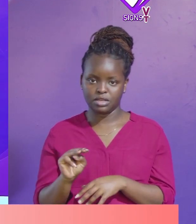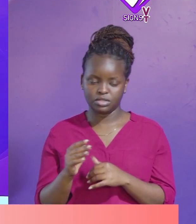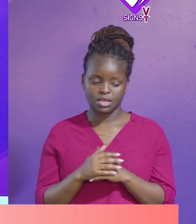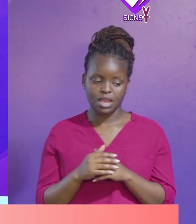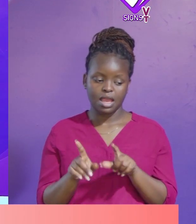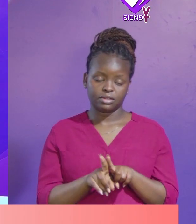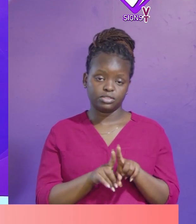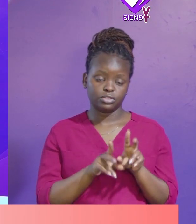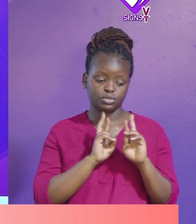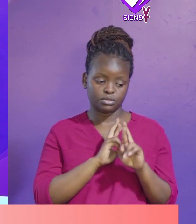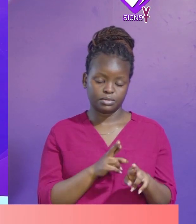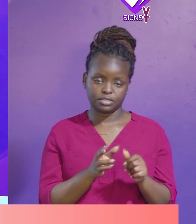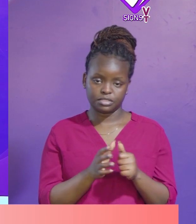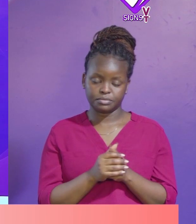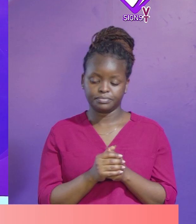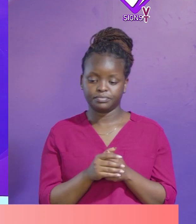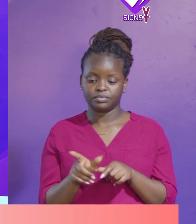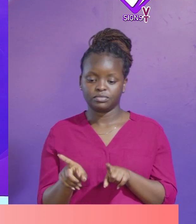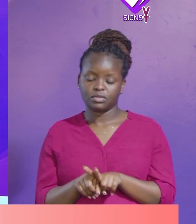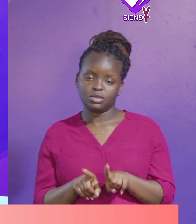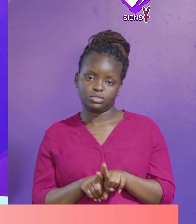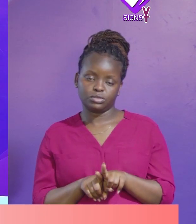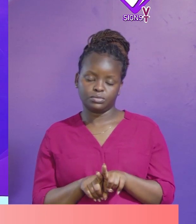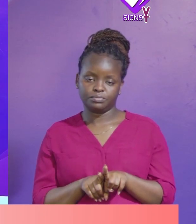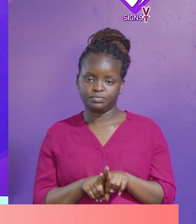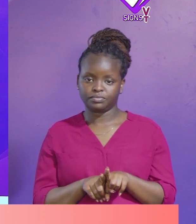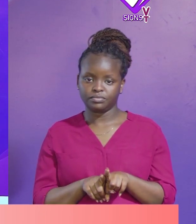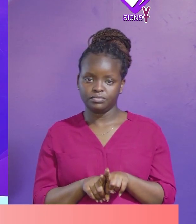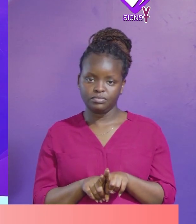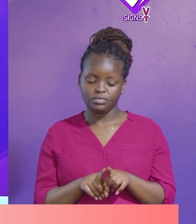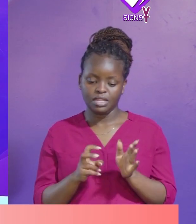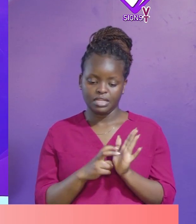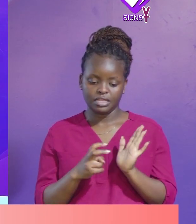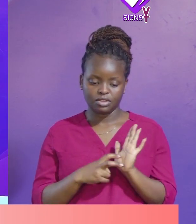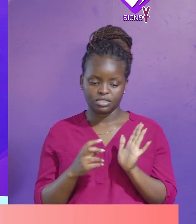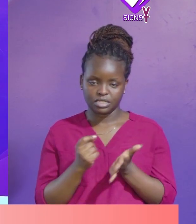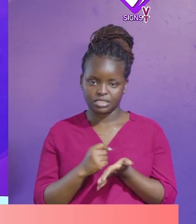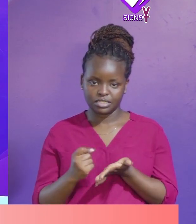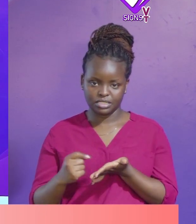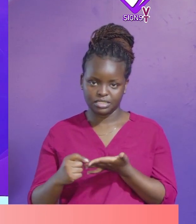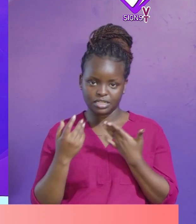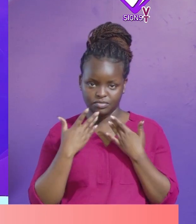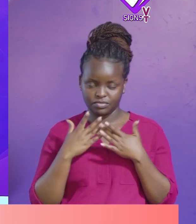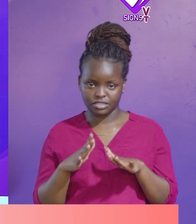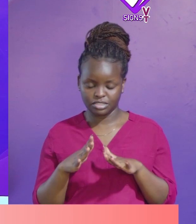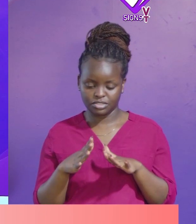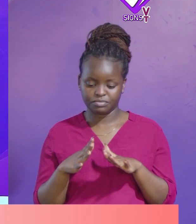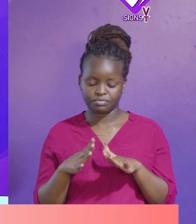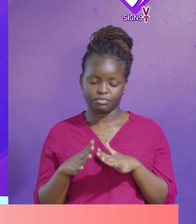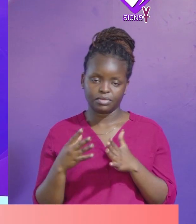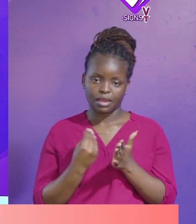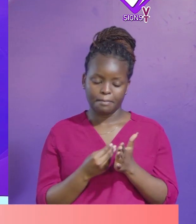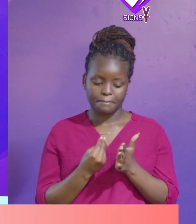reports. And then also, according to the contract that was signed, it seems that the money will keep